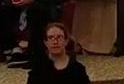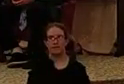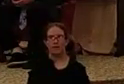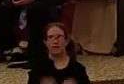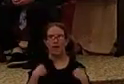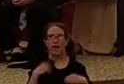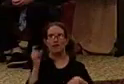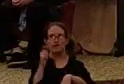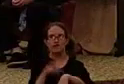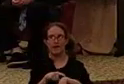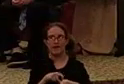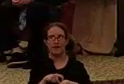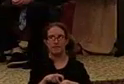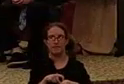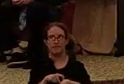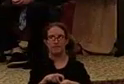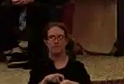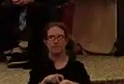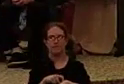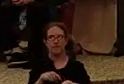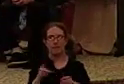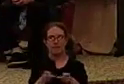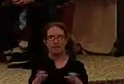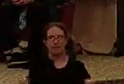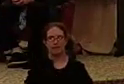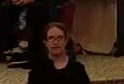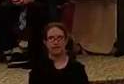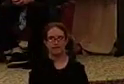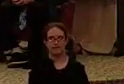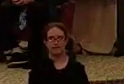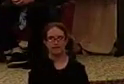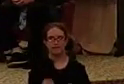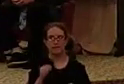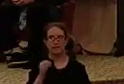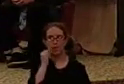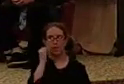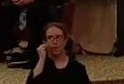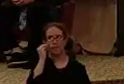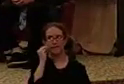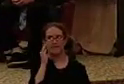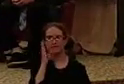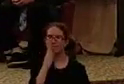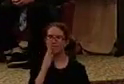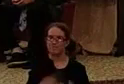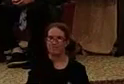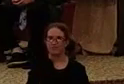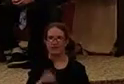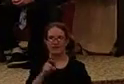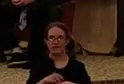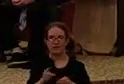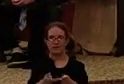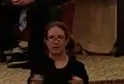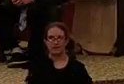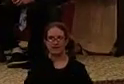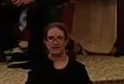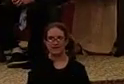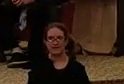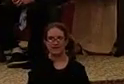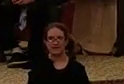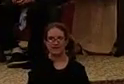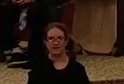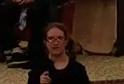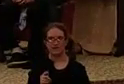You've had your time in places, houses of ill repute. You've had your time in places